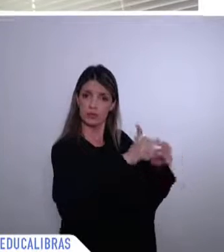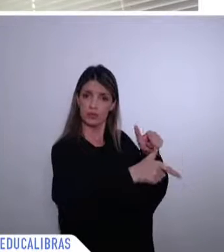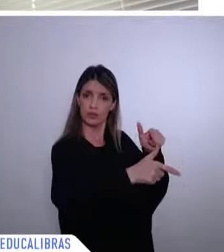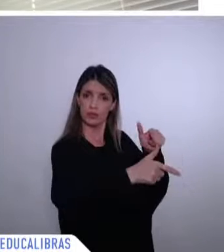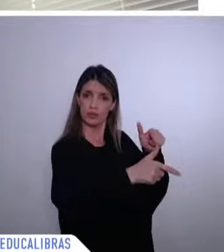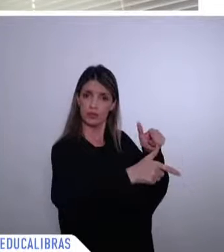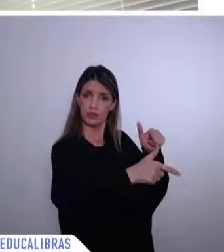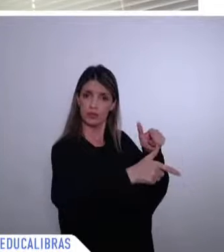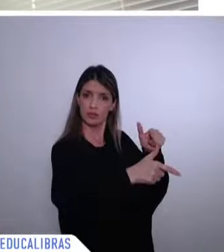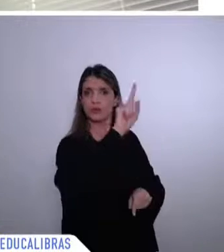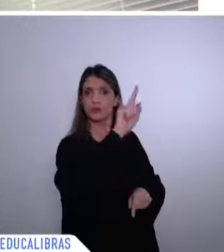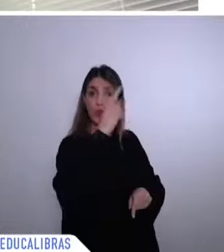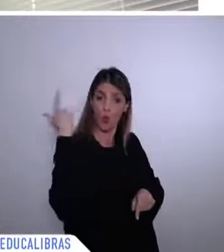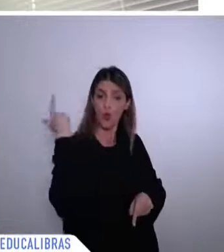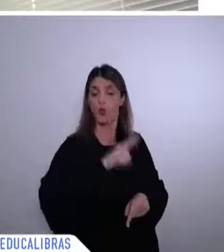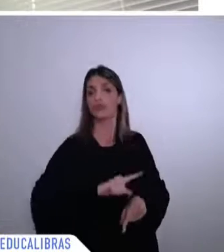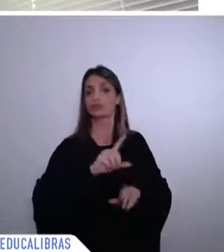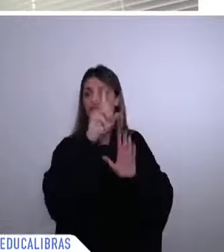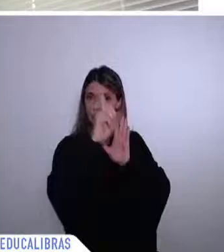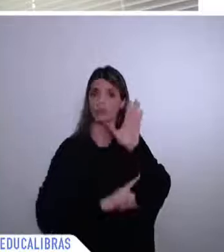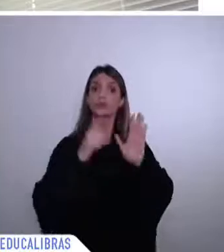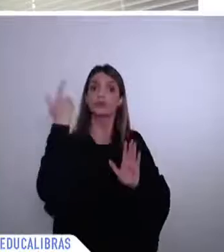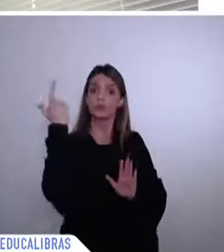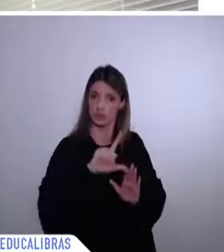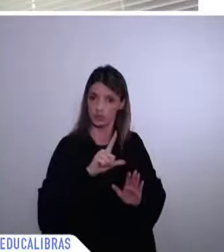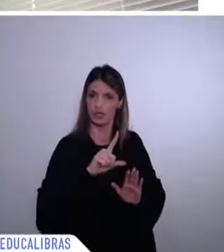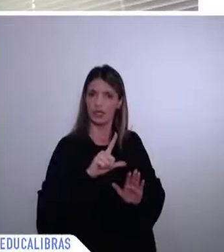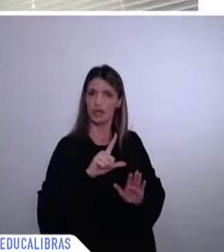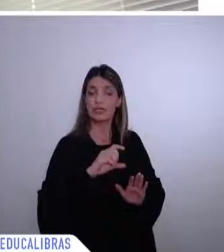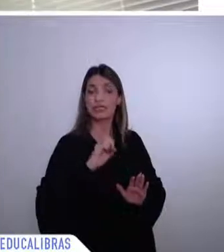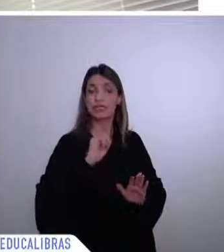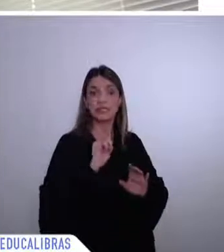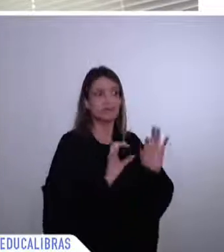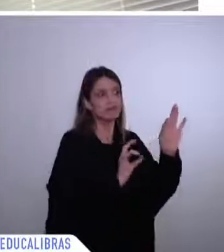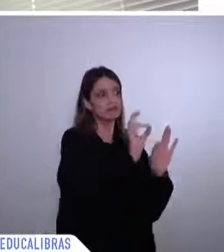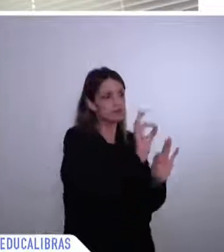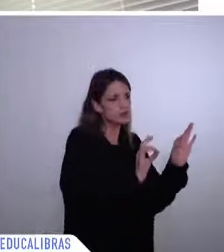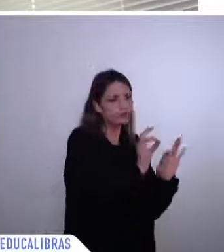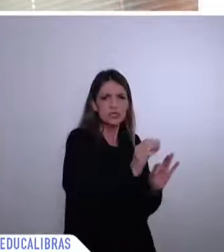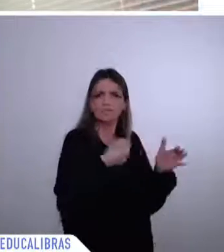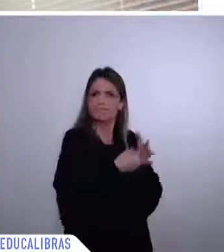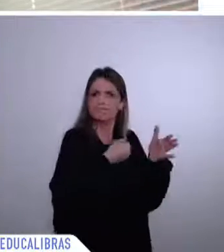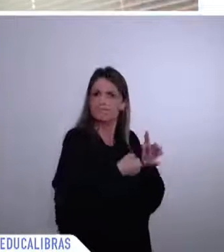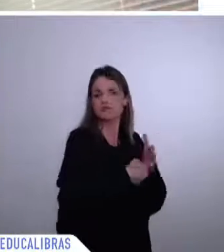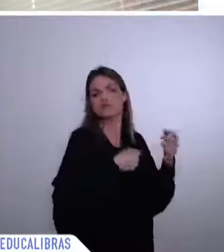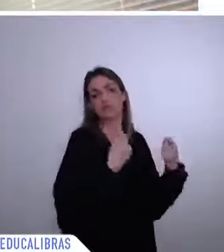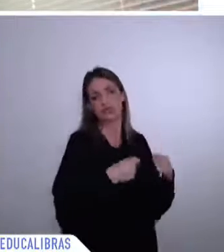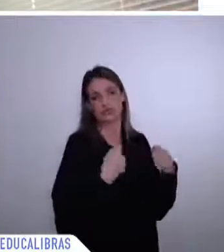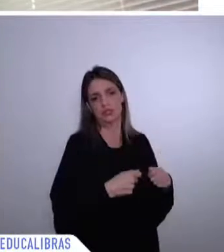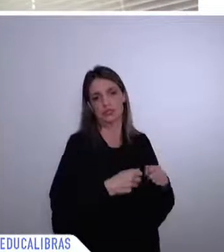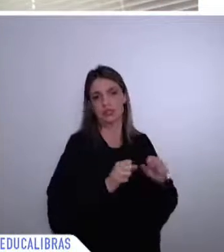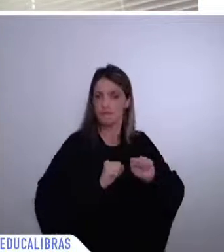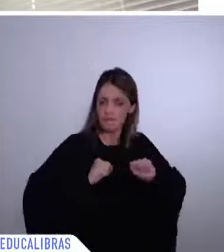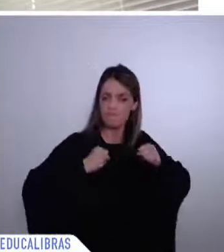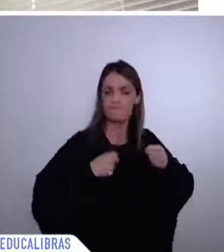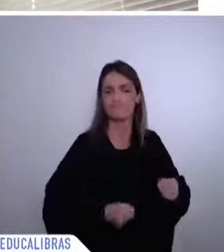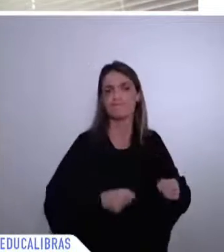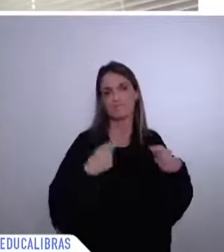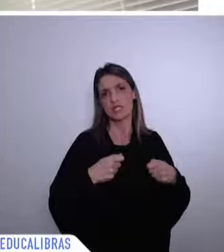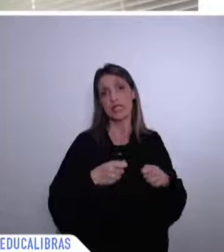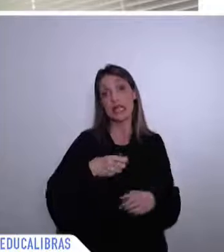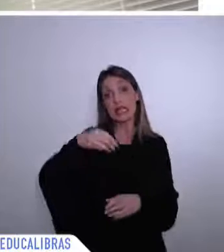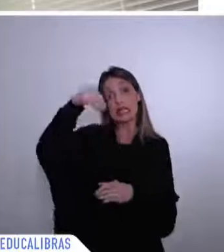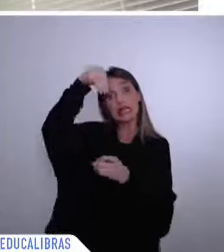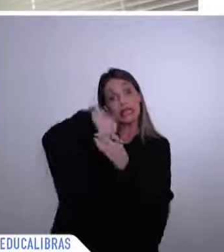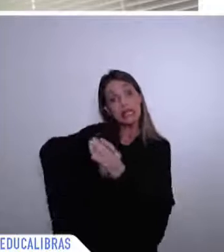they want to move forward when it comes to securing their rights, they have to perceive themselves as workers and organize themselves